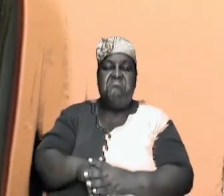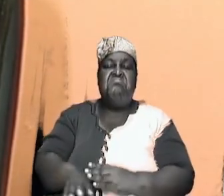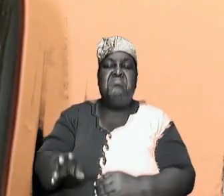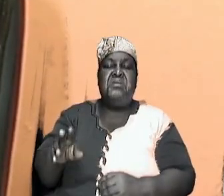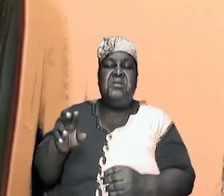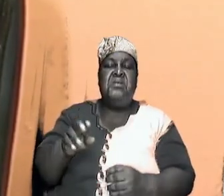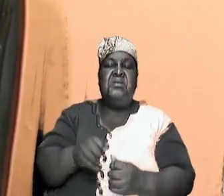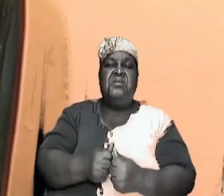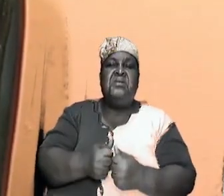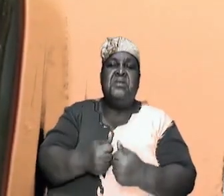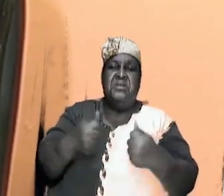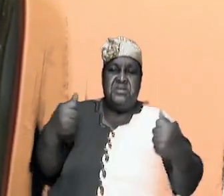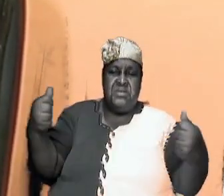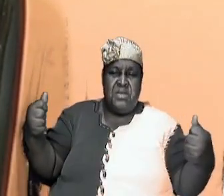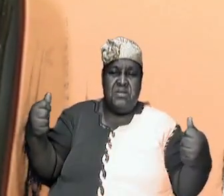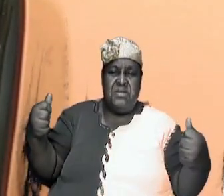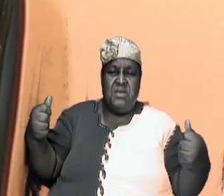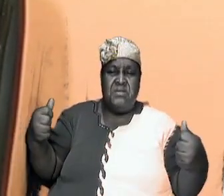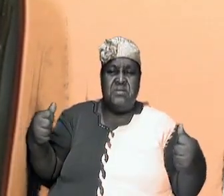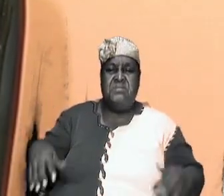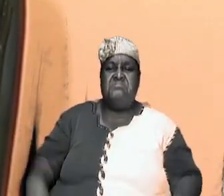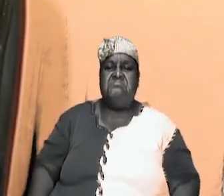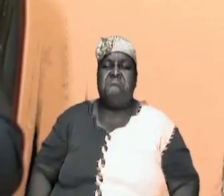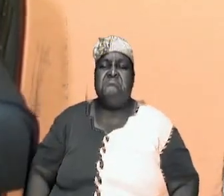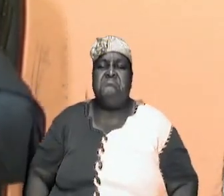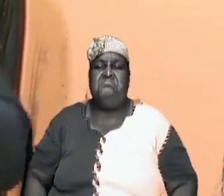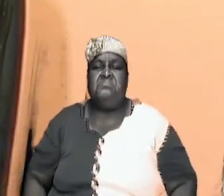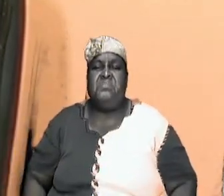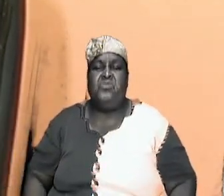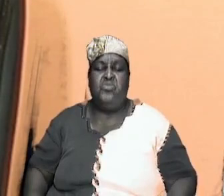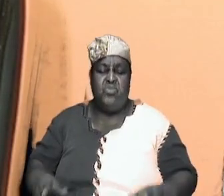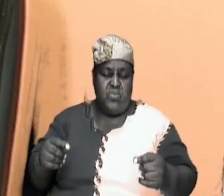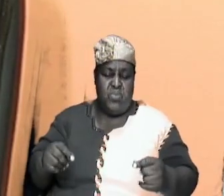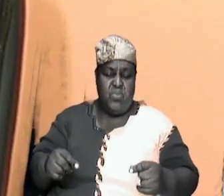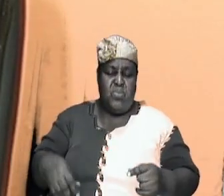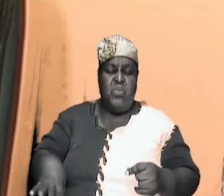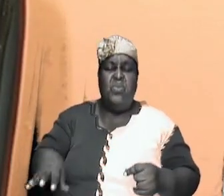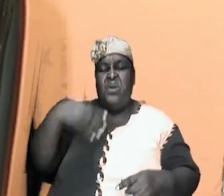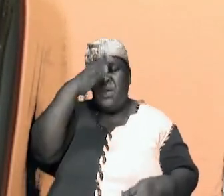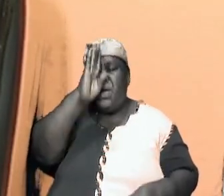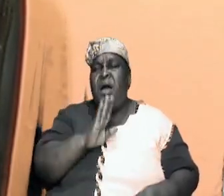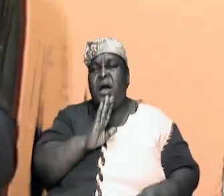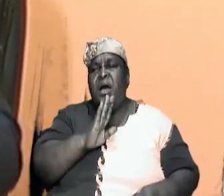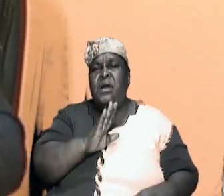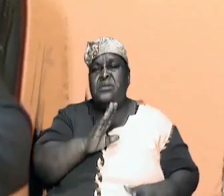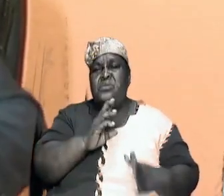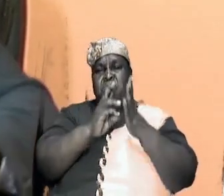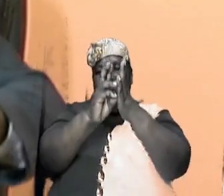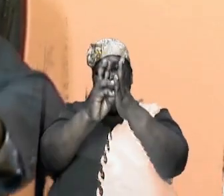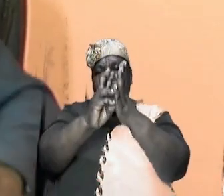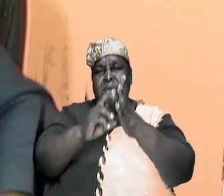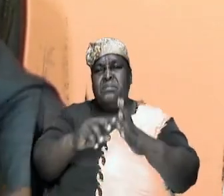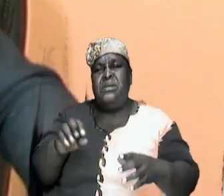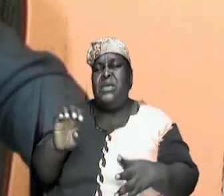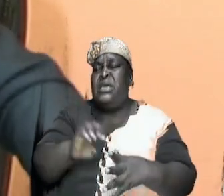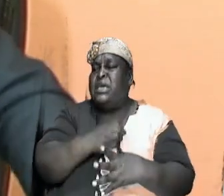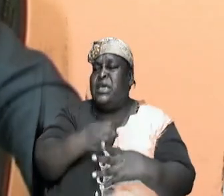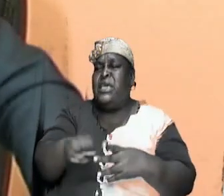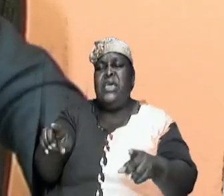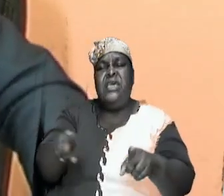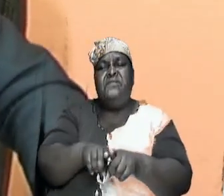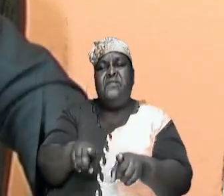3 years. He was driven by that passion to do the Master's will. But even as a child, even